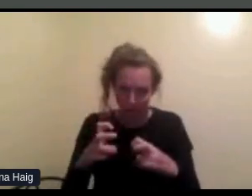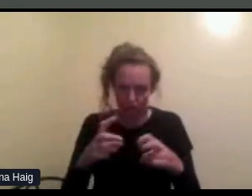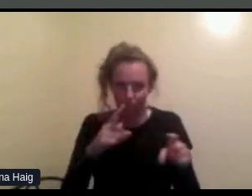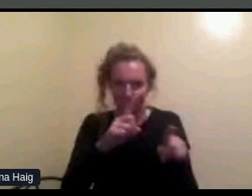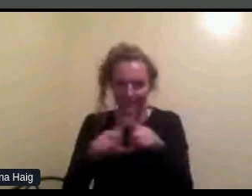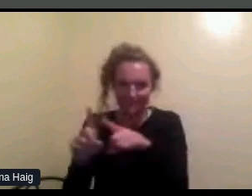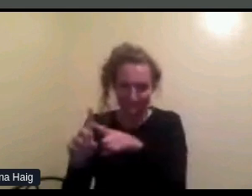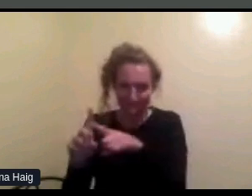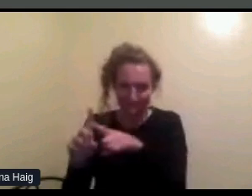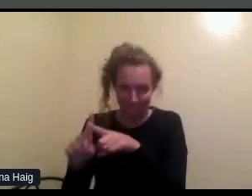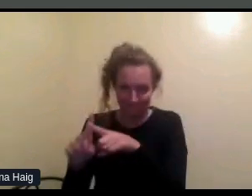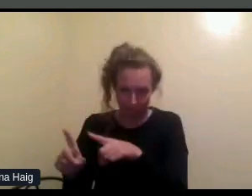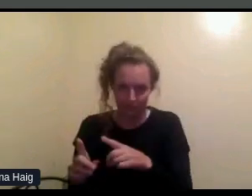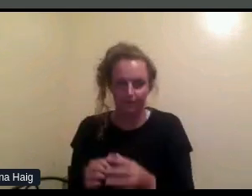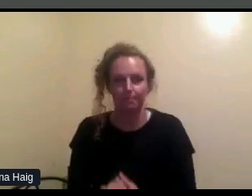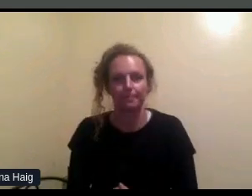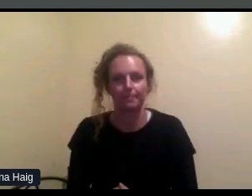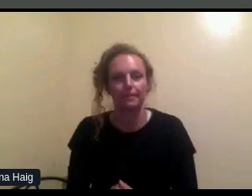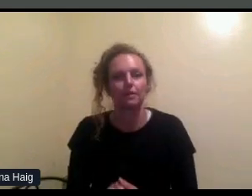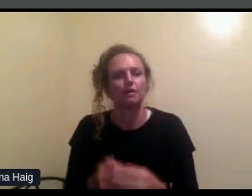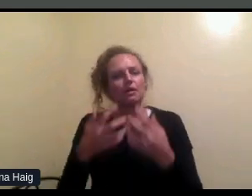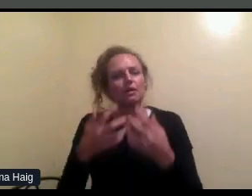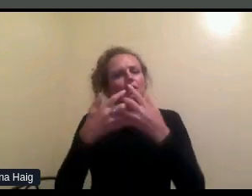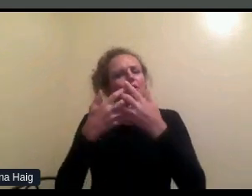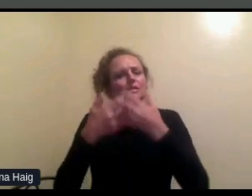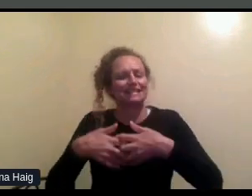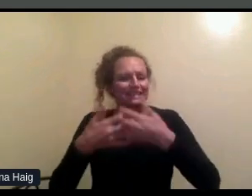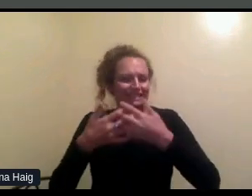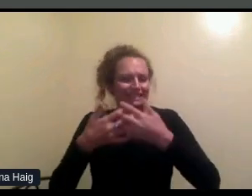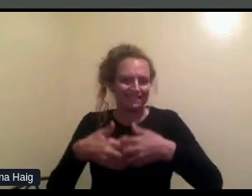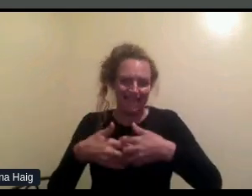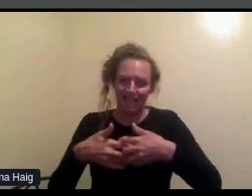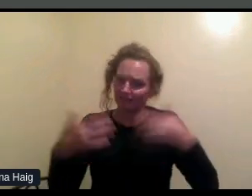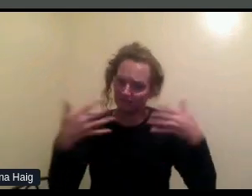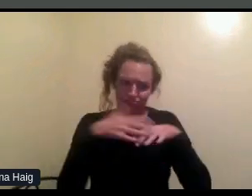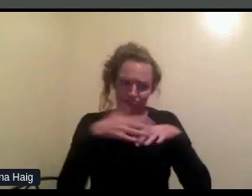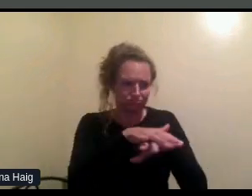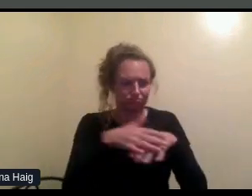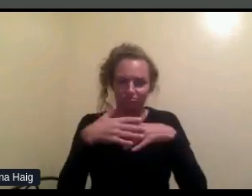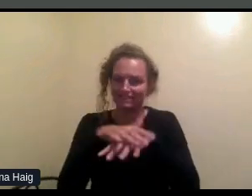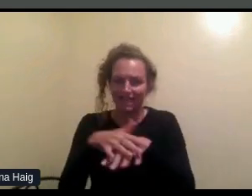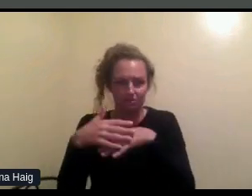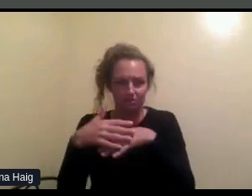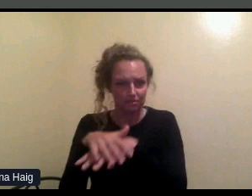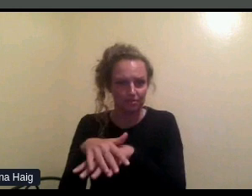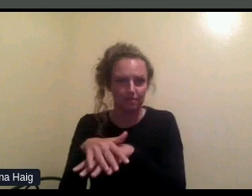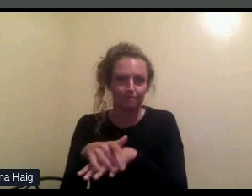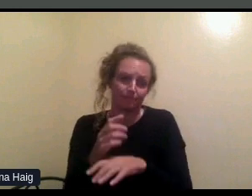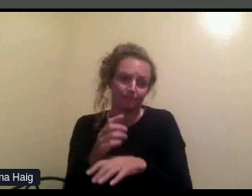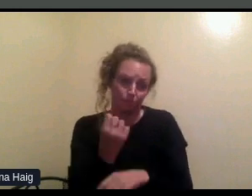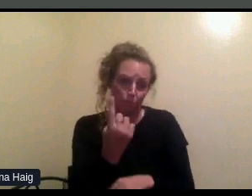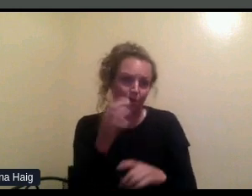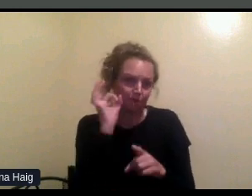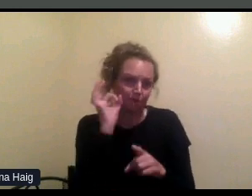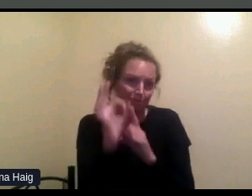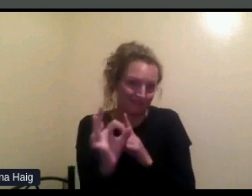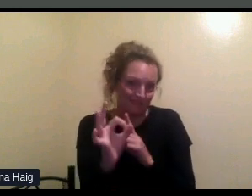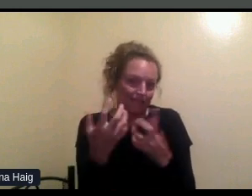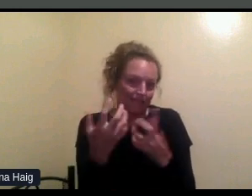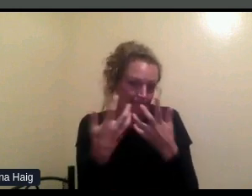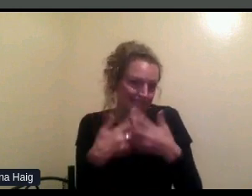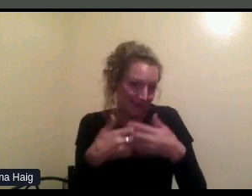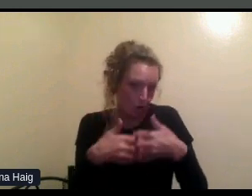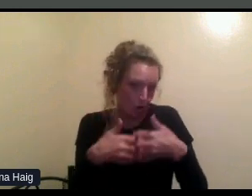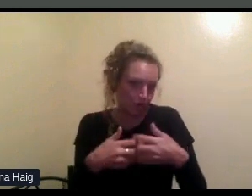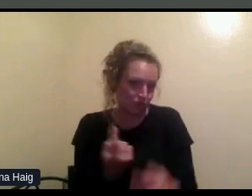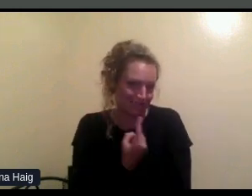is sort of weaved intrinsically throughout all the sectors, although there is one specifically on technology itself as well, isn't it? But